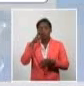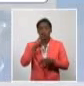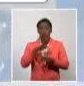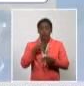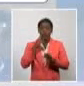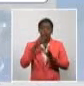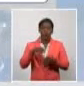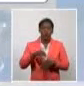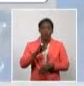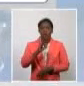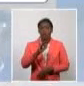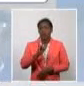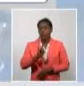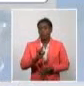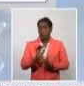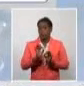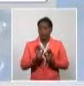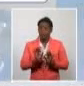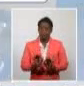4.3%.